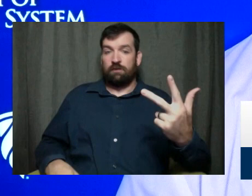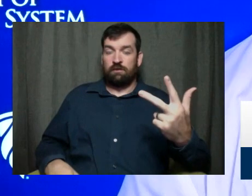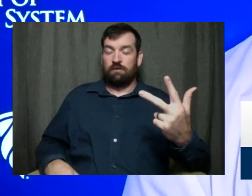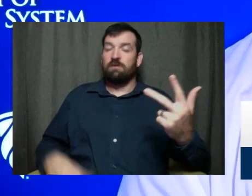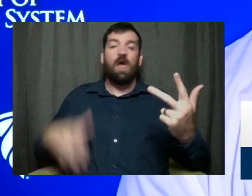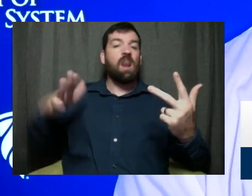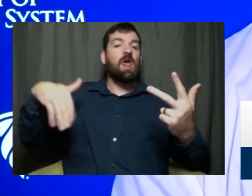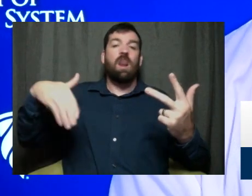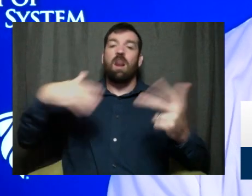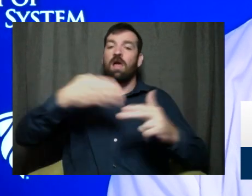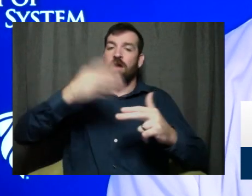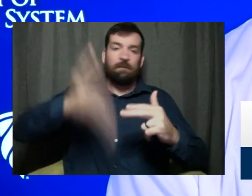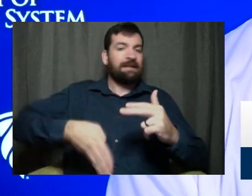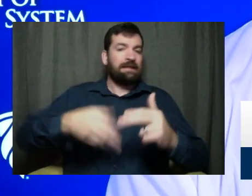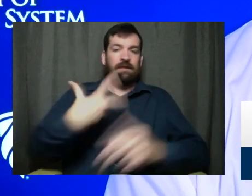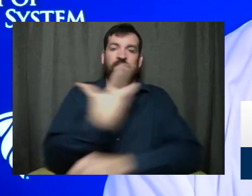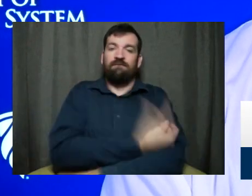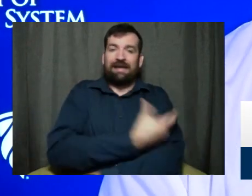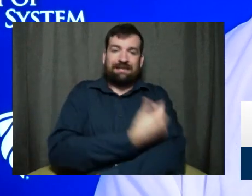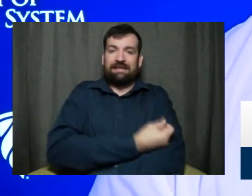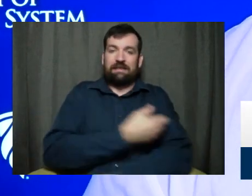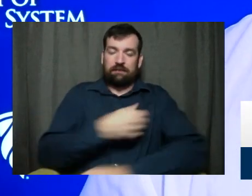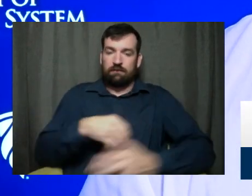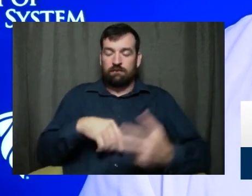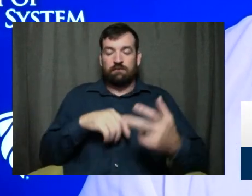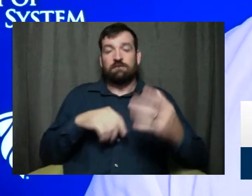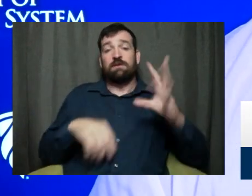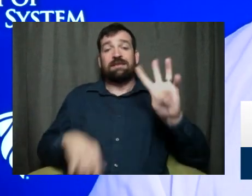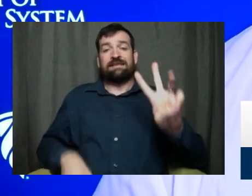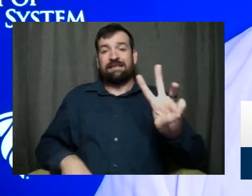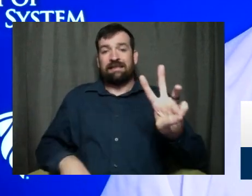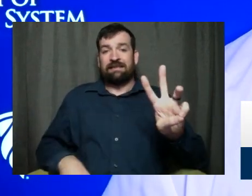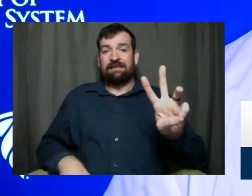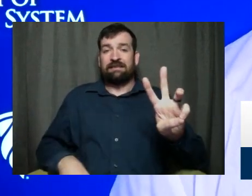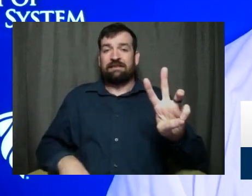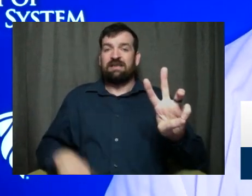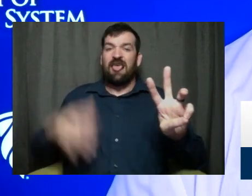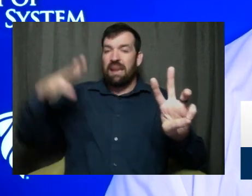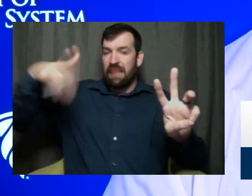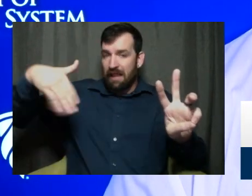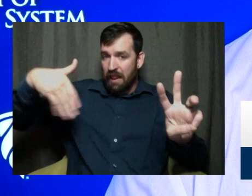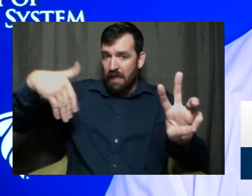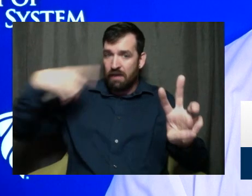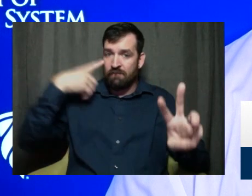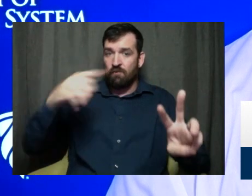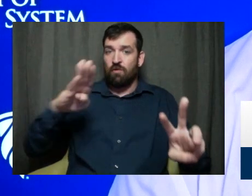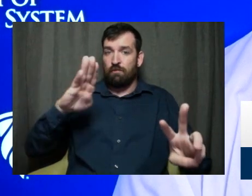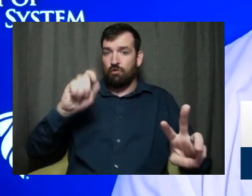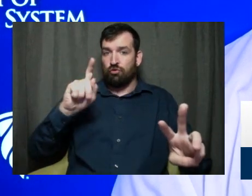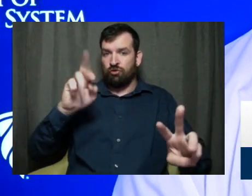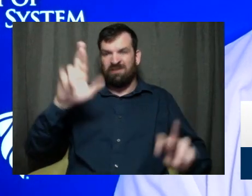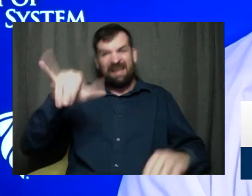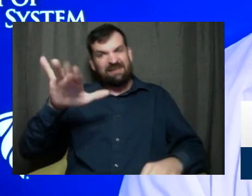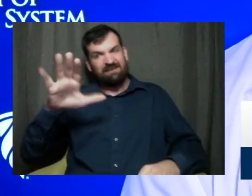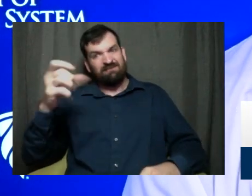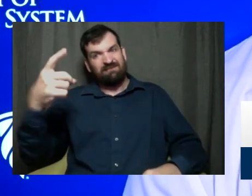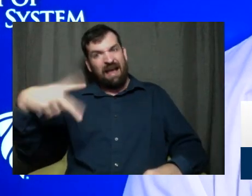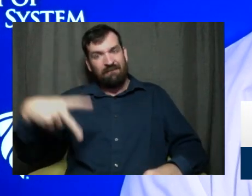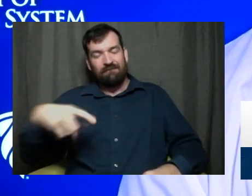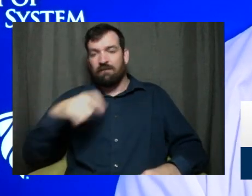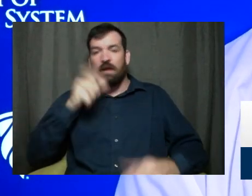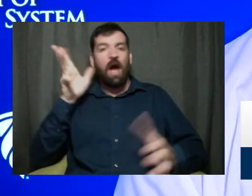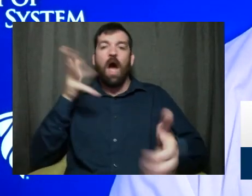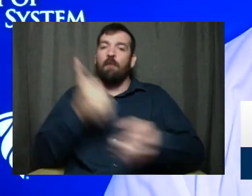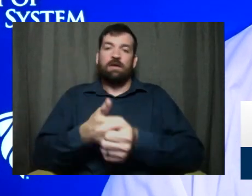vaccine series. 6 were overdue for a booster, so that's half there that are not even up to date with